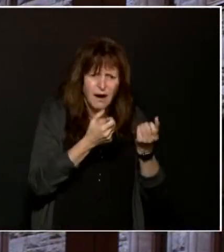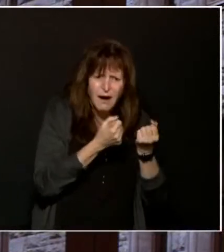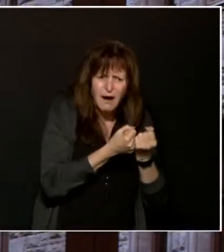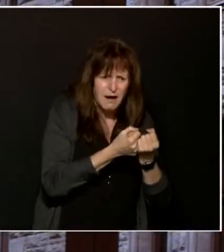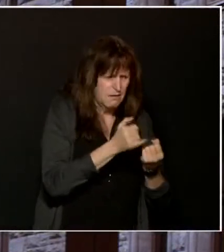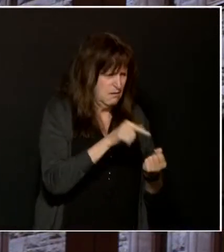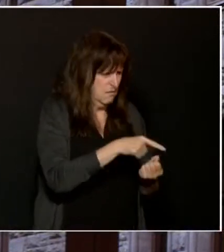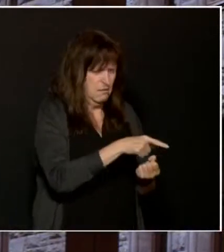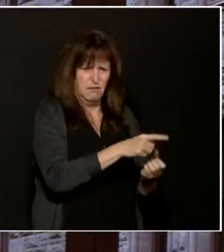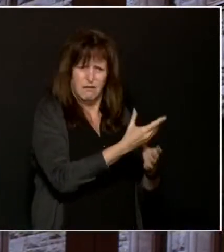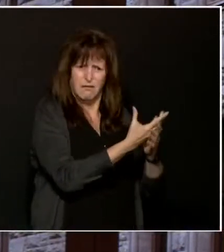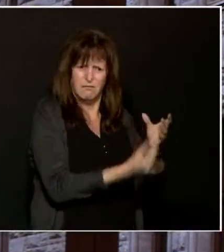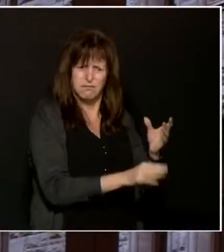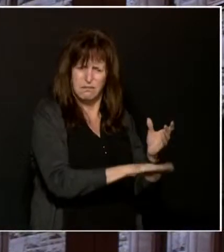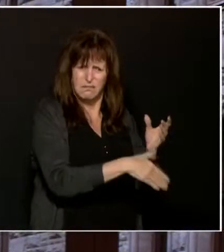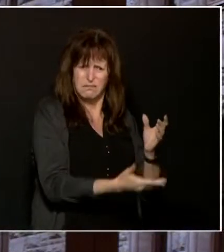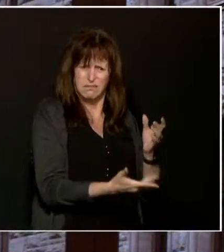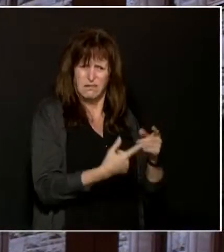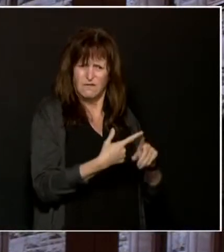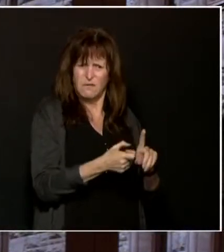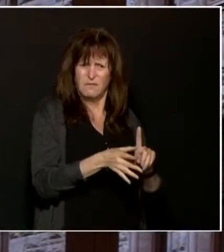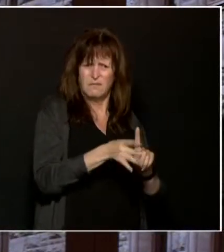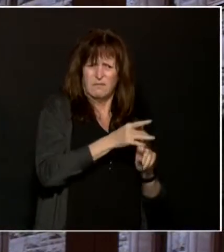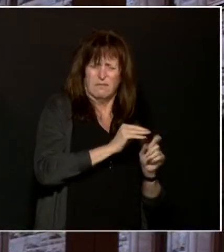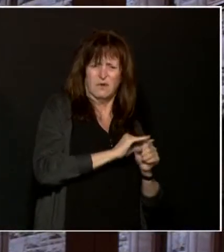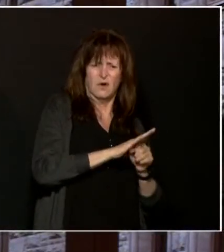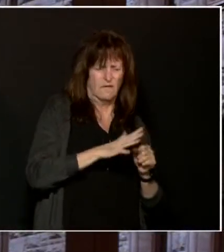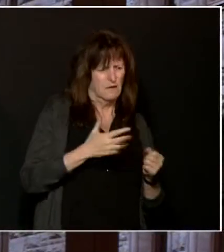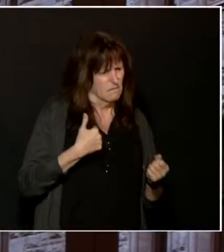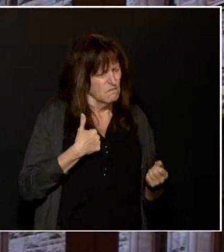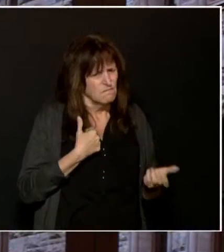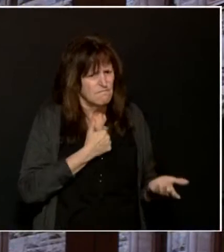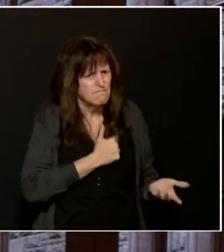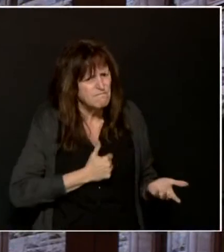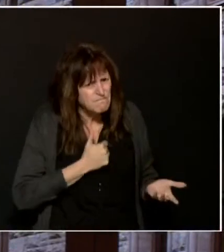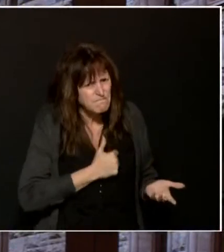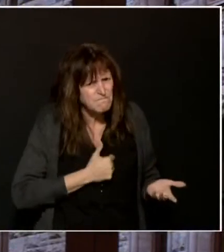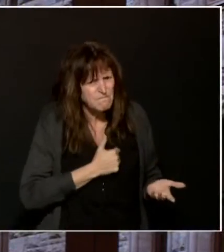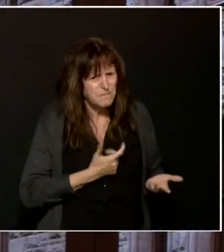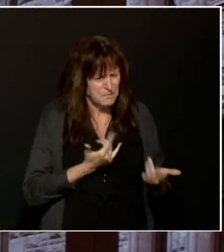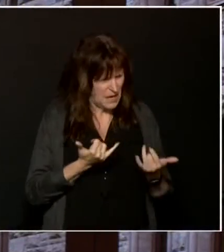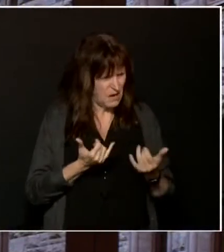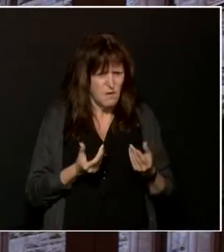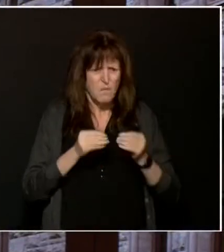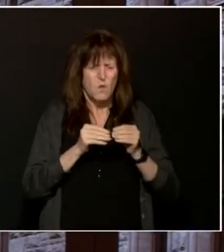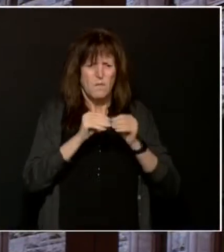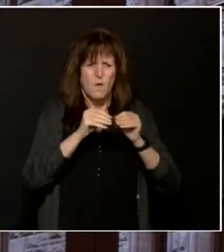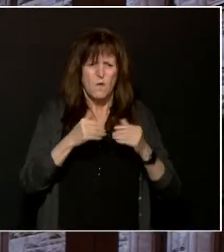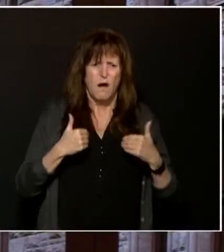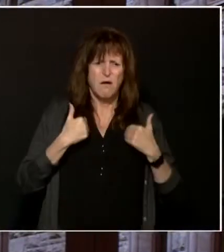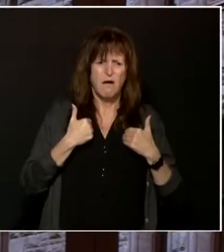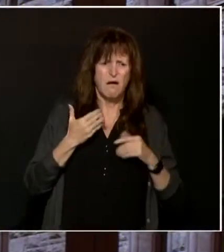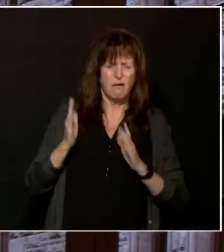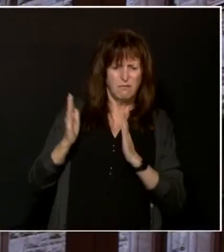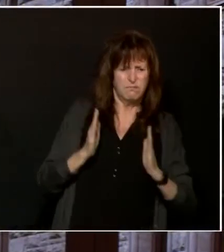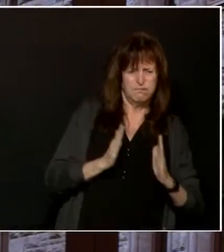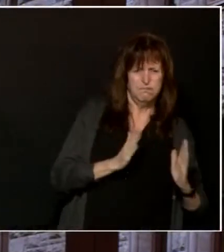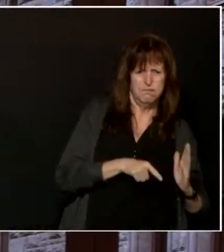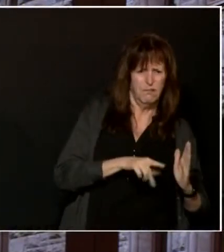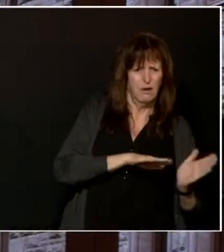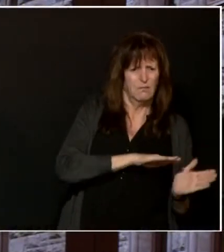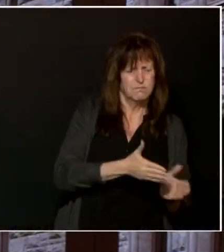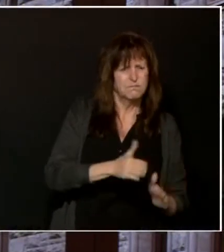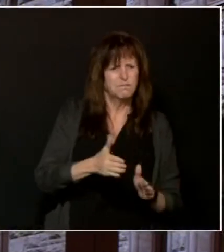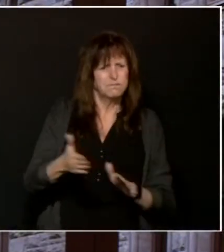grieving the loss of a loved one at this time. And we're seeing more in the younger age groups as well, and that is as concerning as the other ones. All